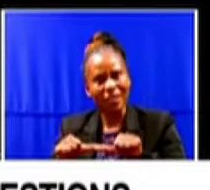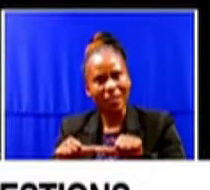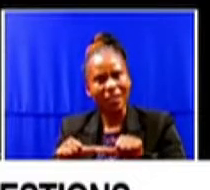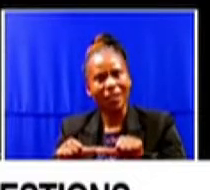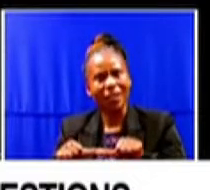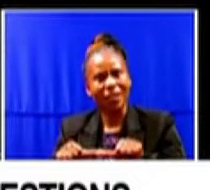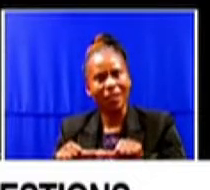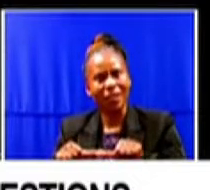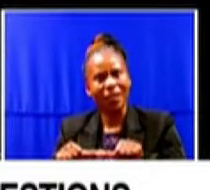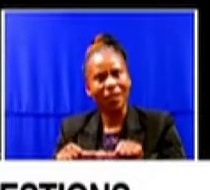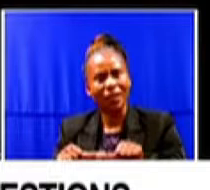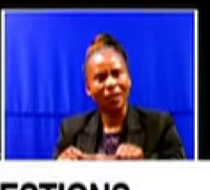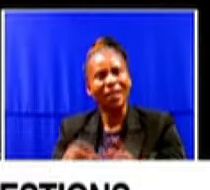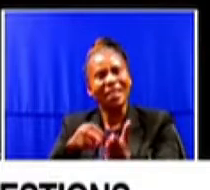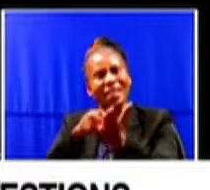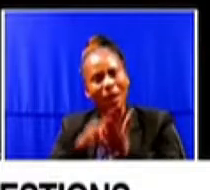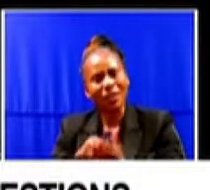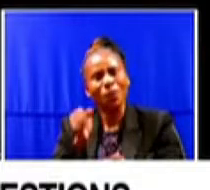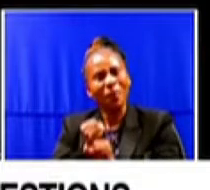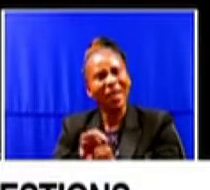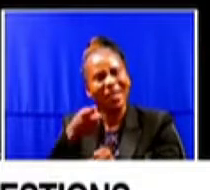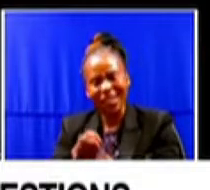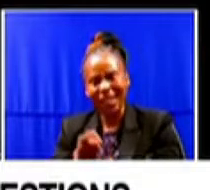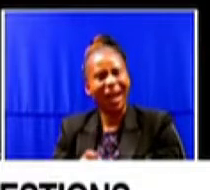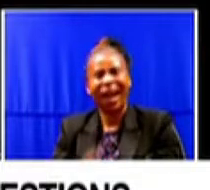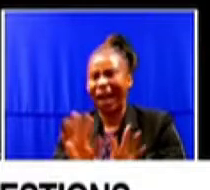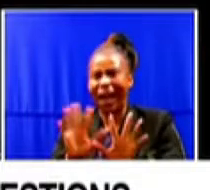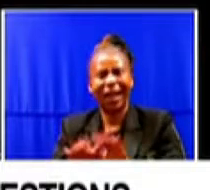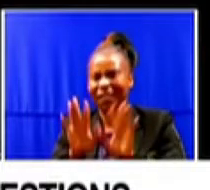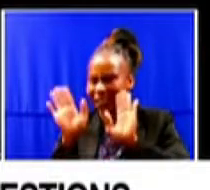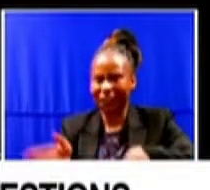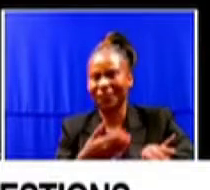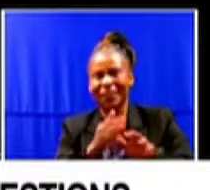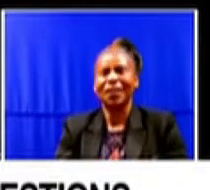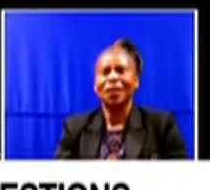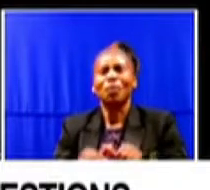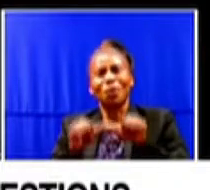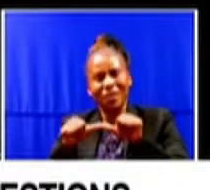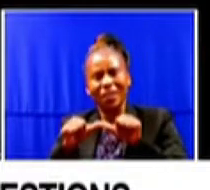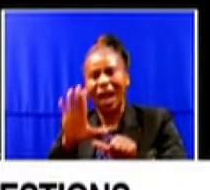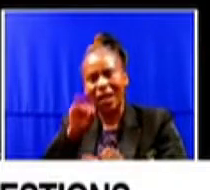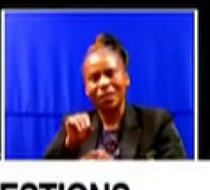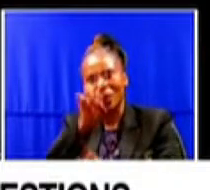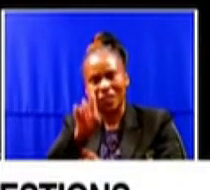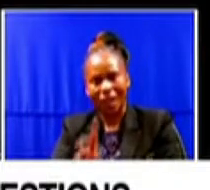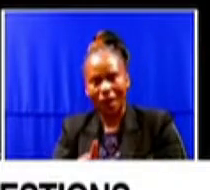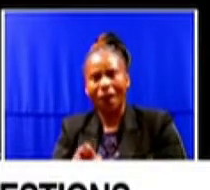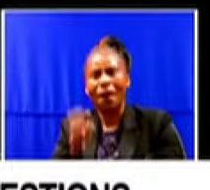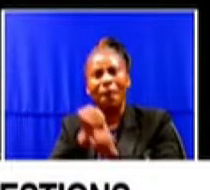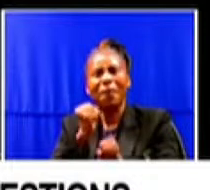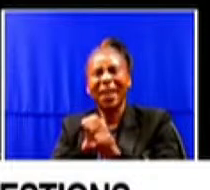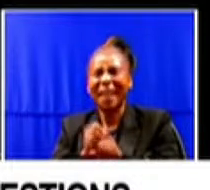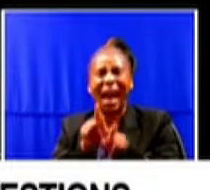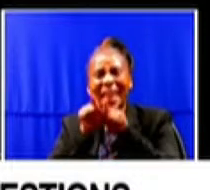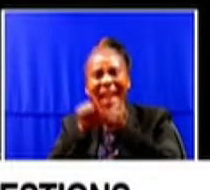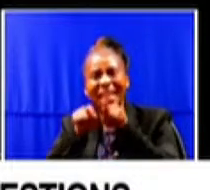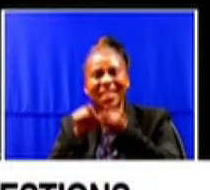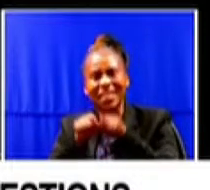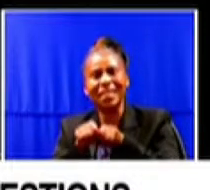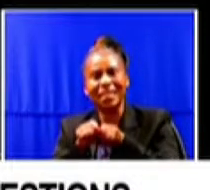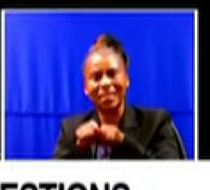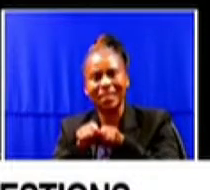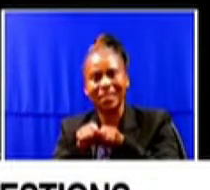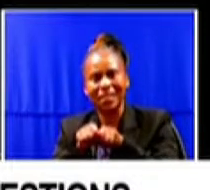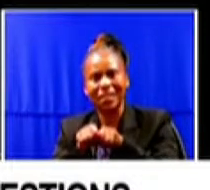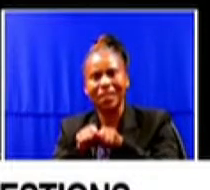you are making here will follow them up. Proceed and ask your question. And don't make allegations about the chair that are